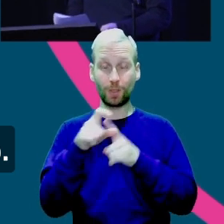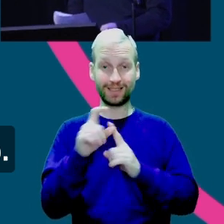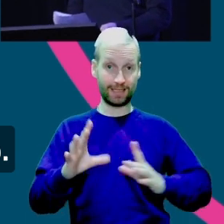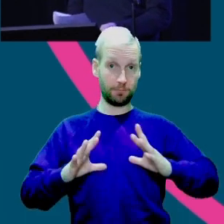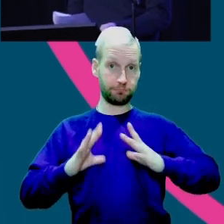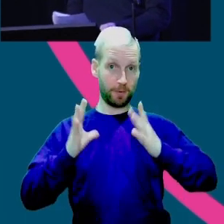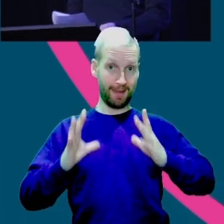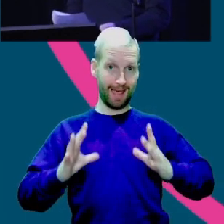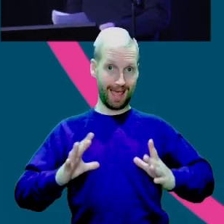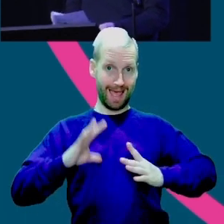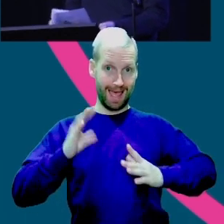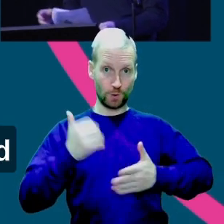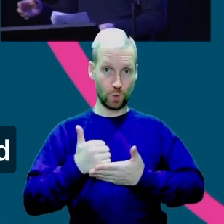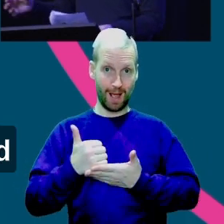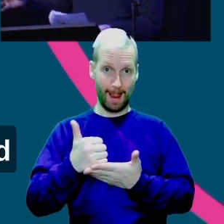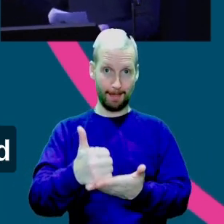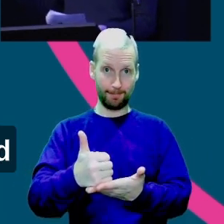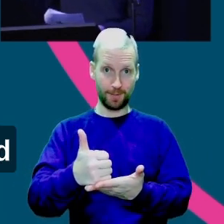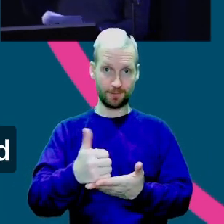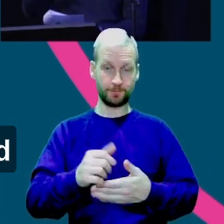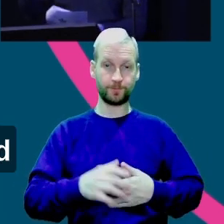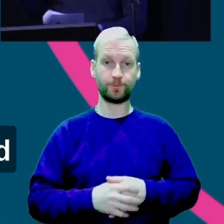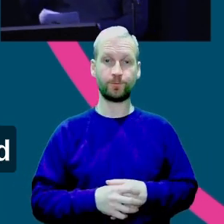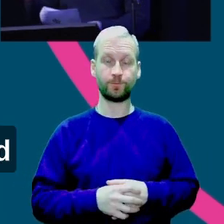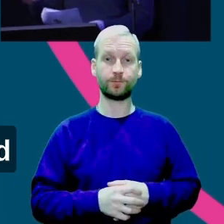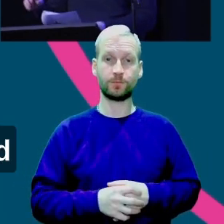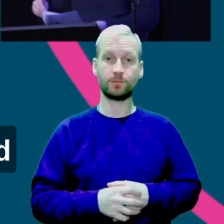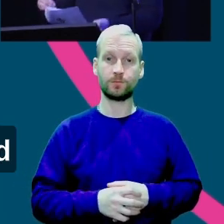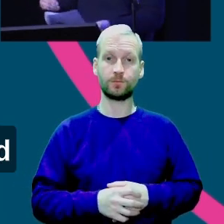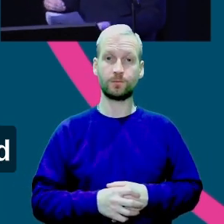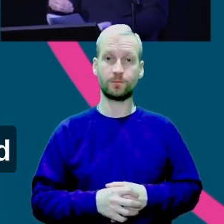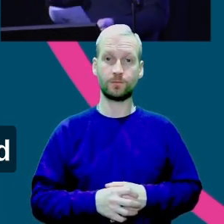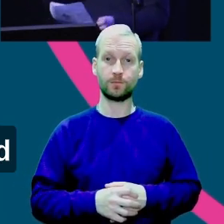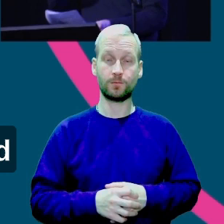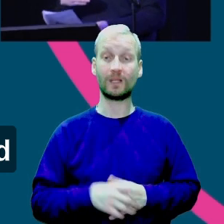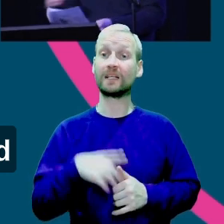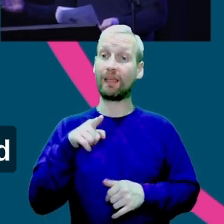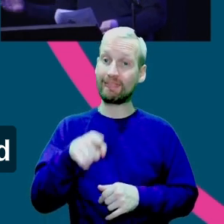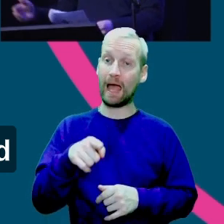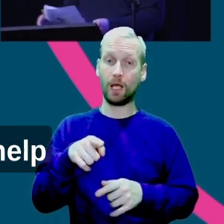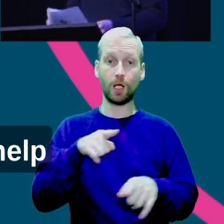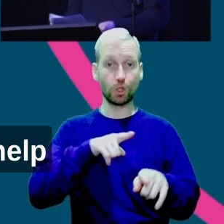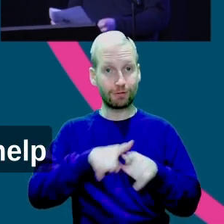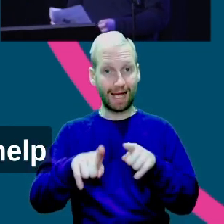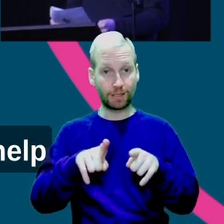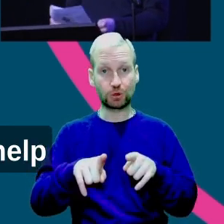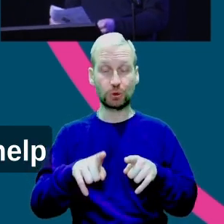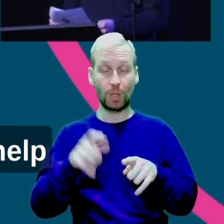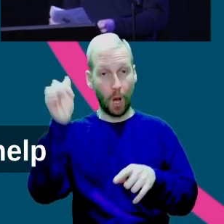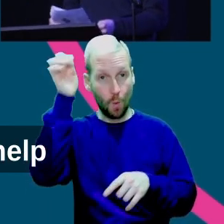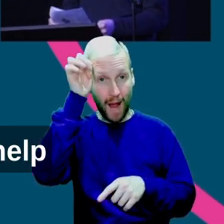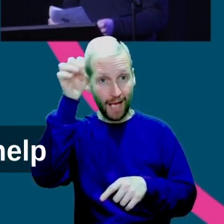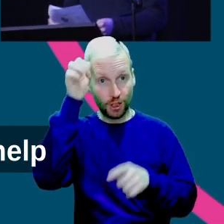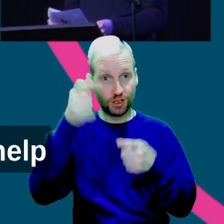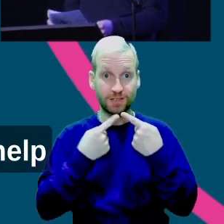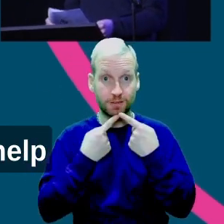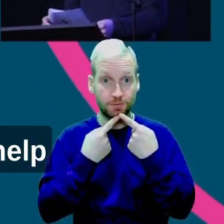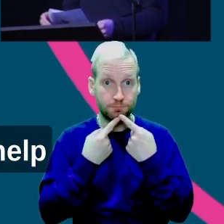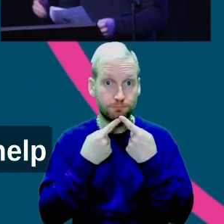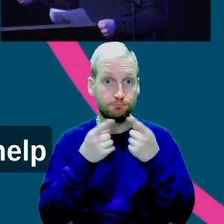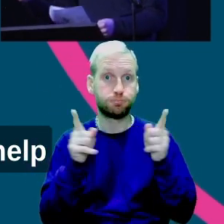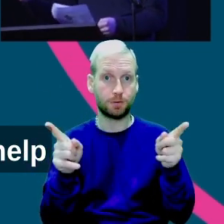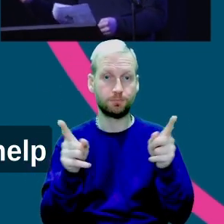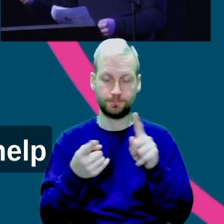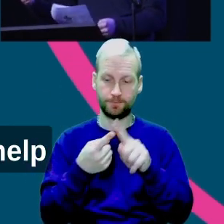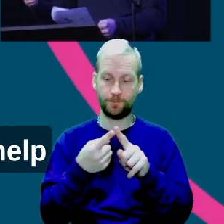Help. So entwined with that is around trying to spread public awareness